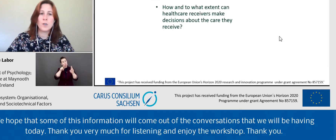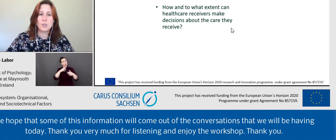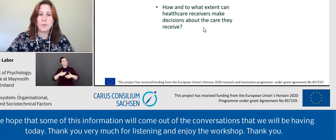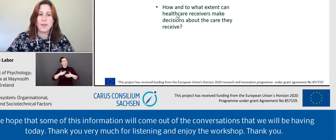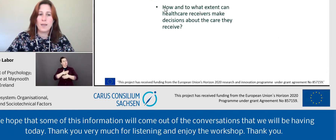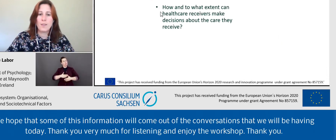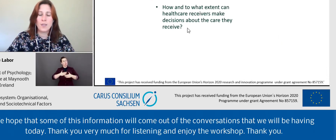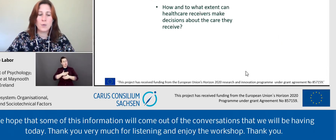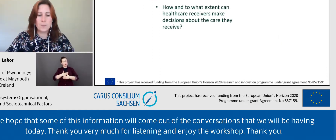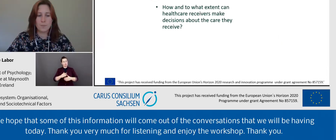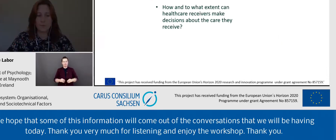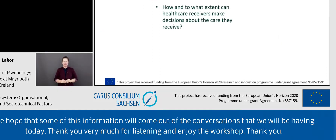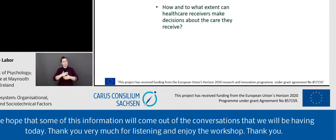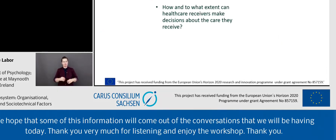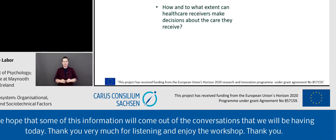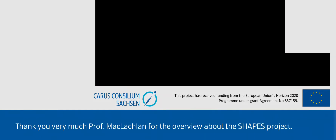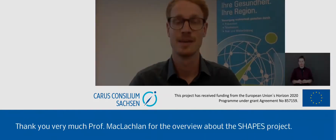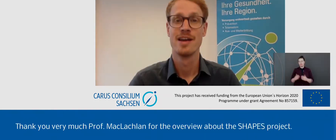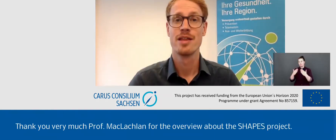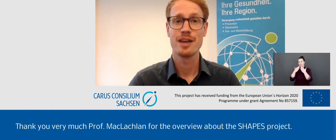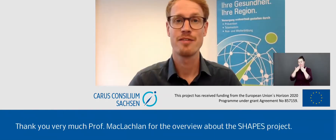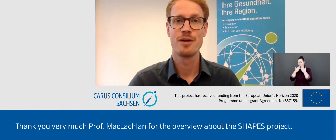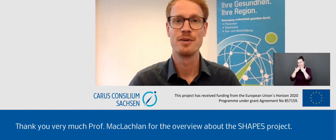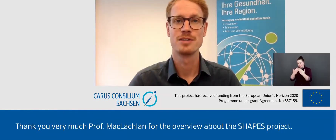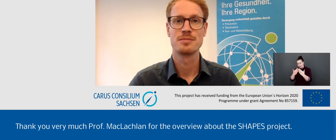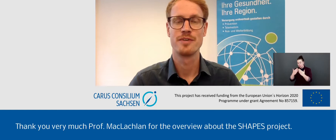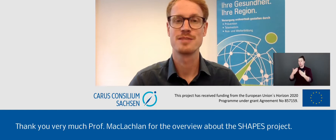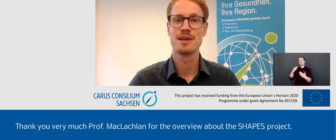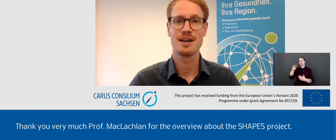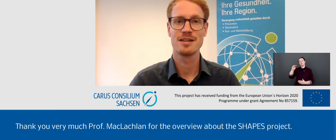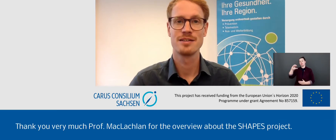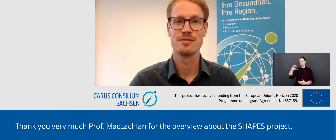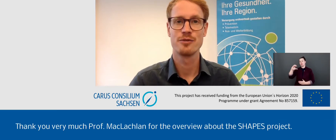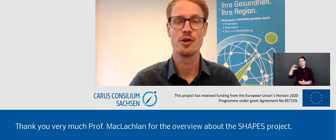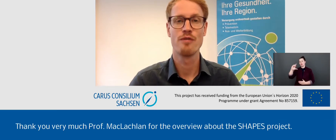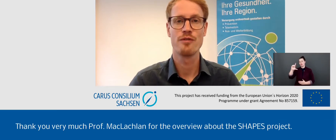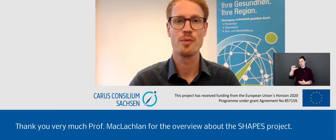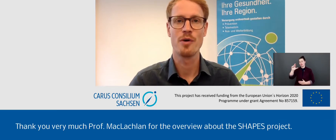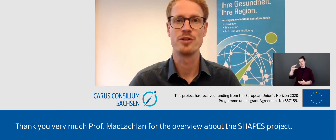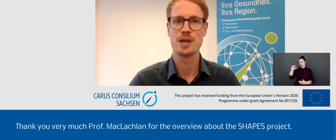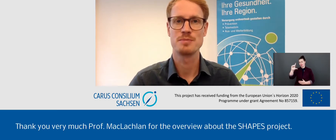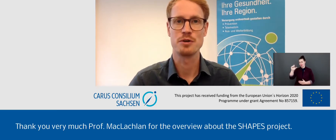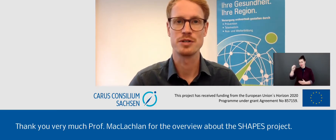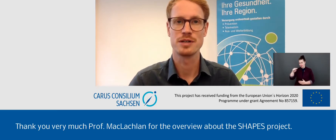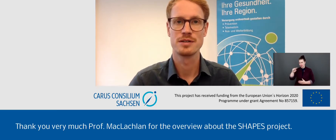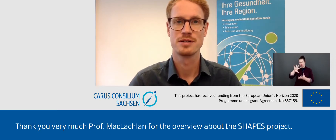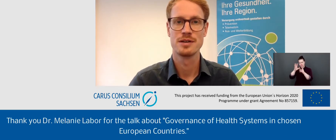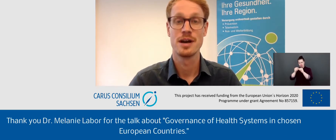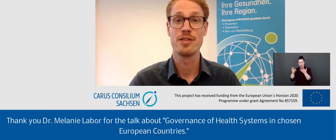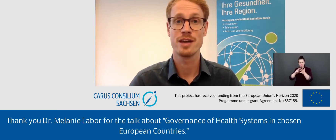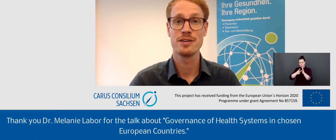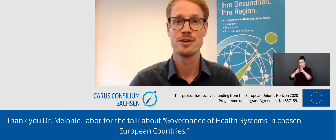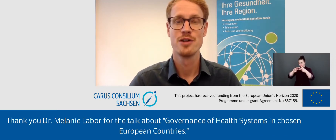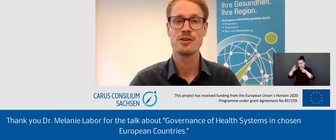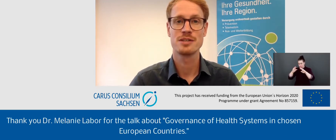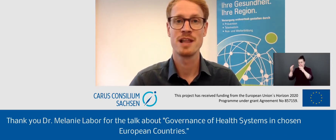enjoy the workshop. Thank you. Thank you very much, Professor McLaughlin, for the overview about the SHAPES project. And